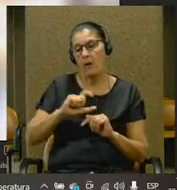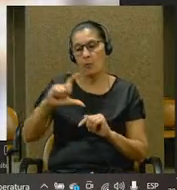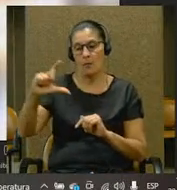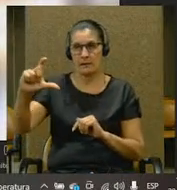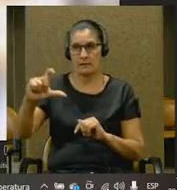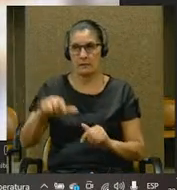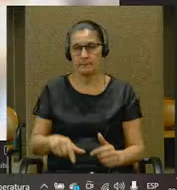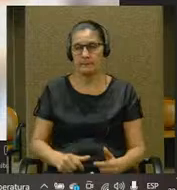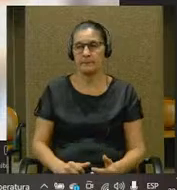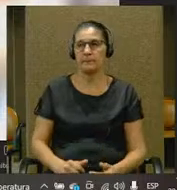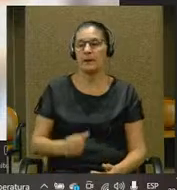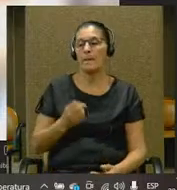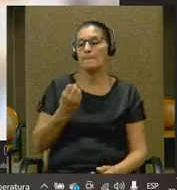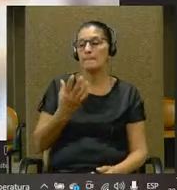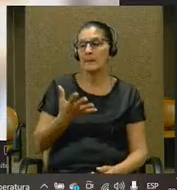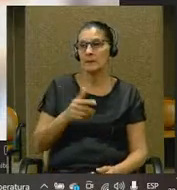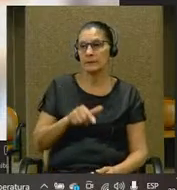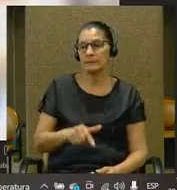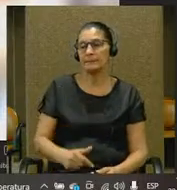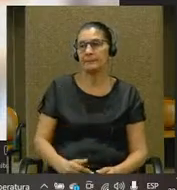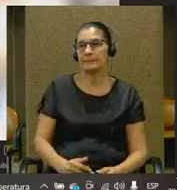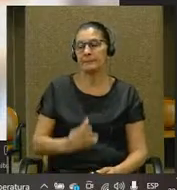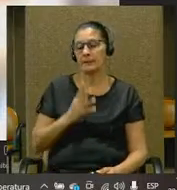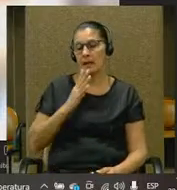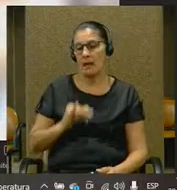many people have individuals have died.